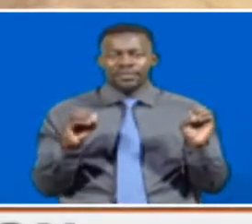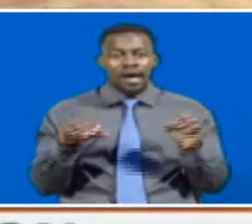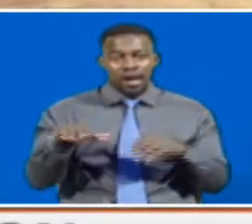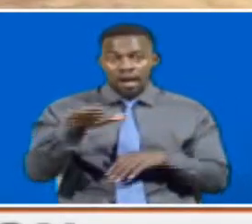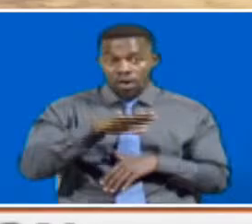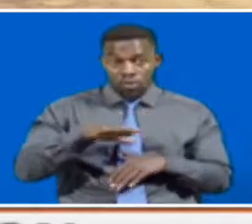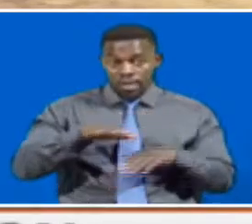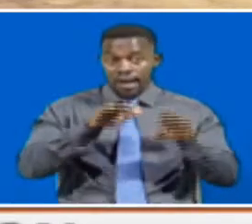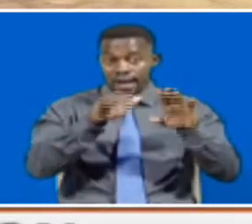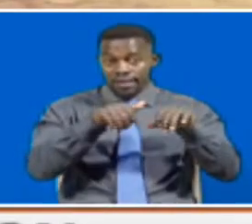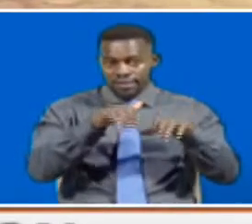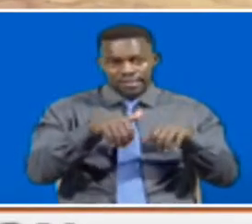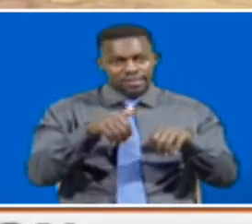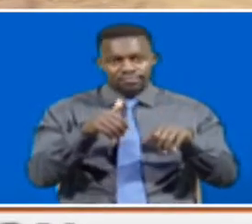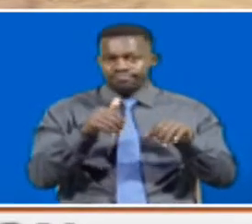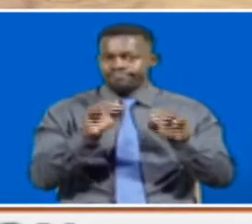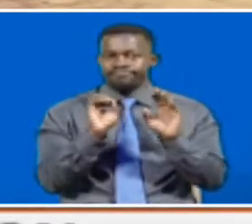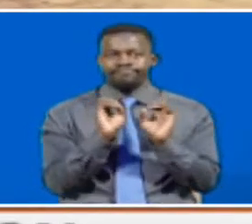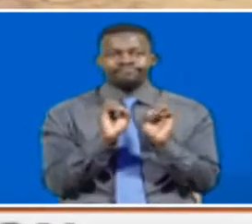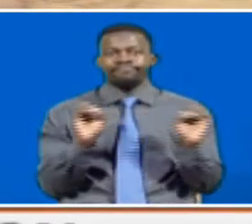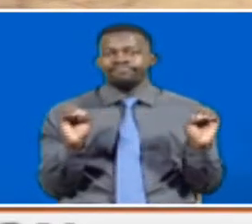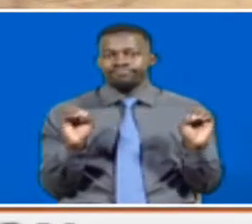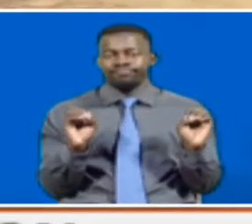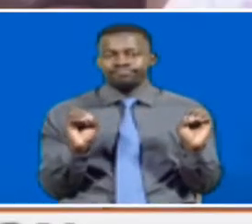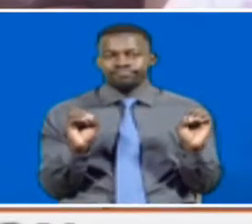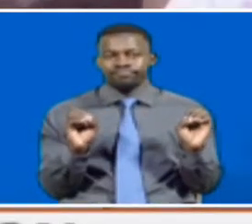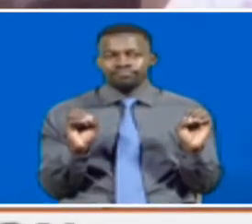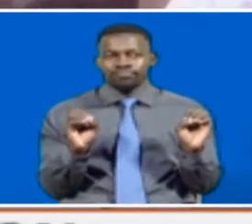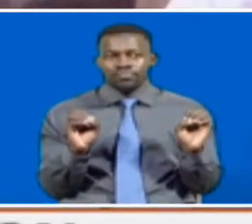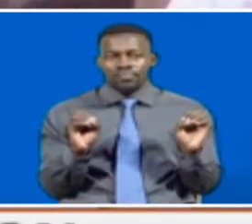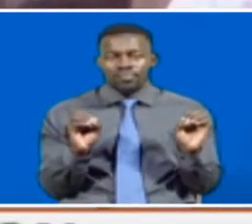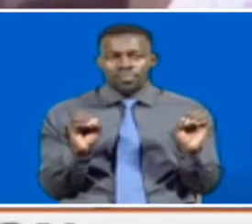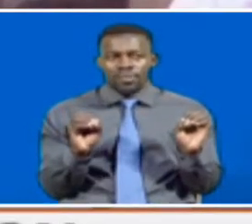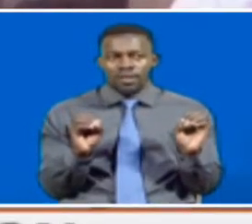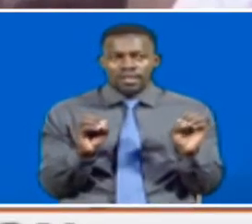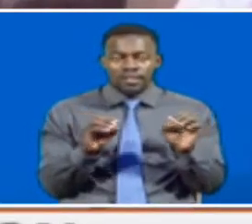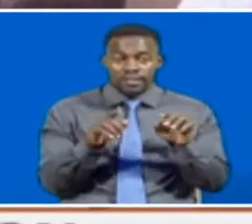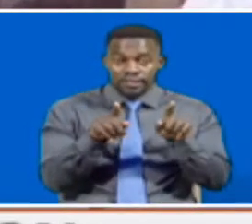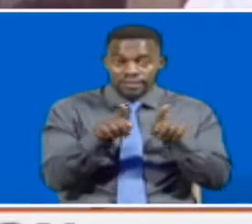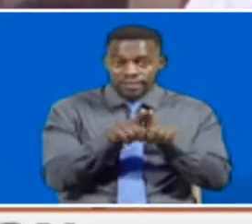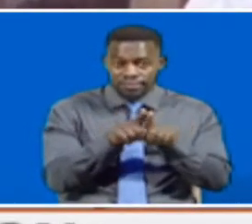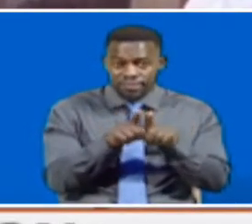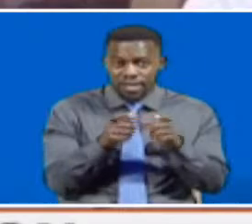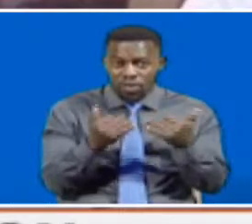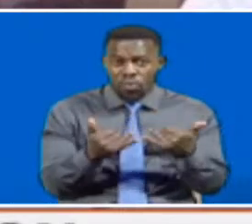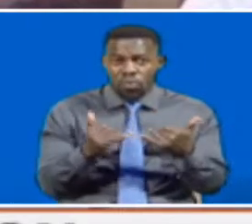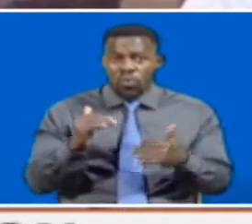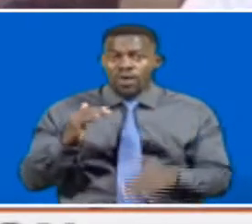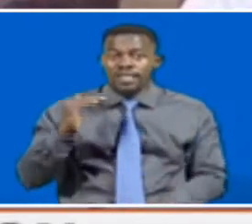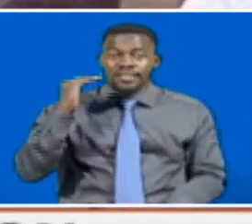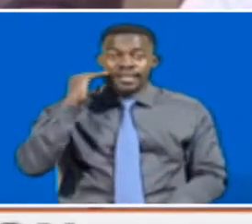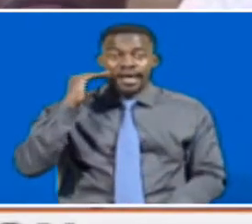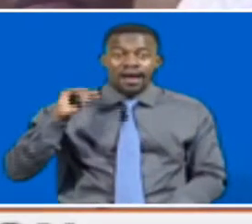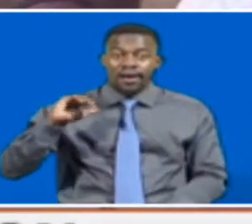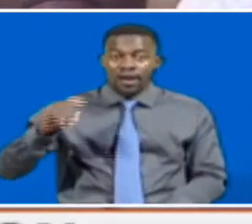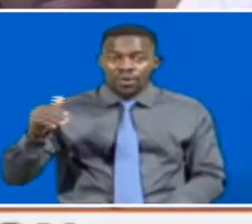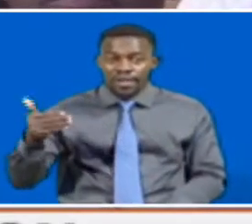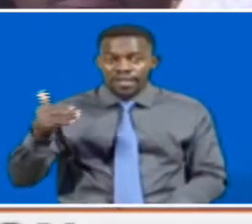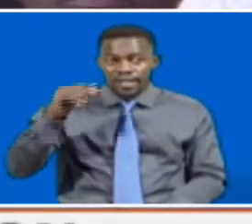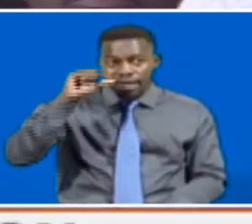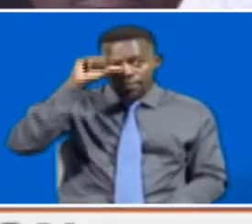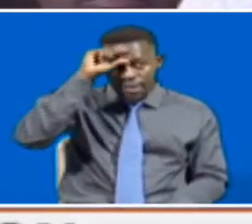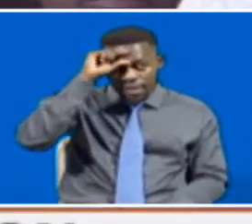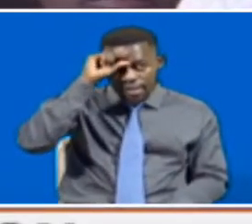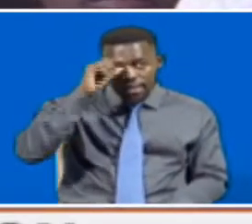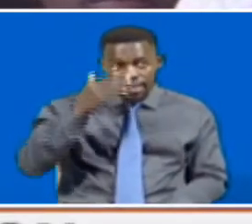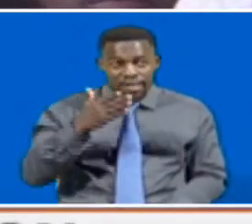sector. And for the many things we are doing as a Siaya County government, where we made a